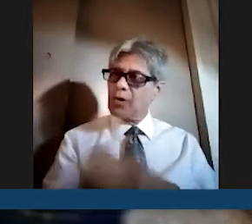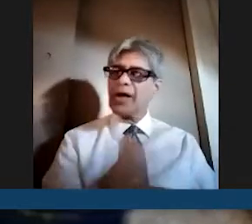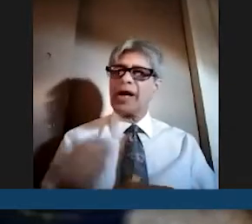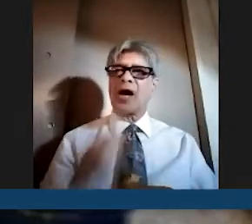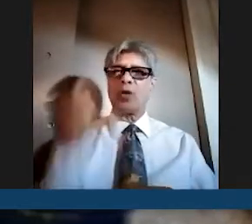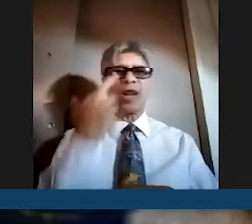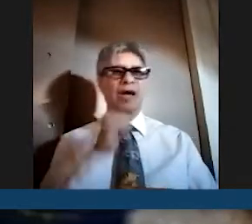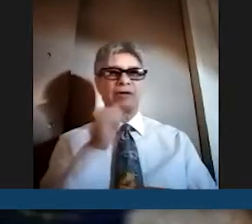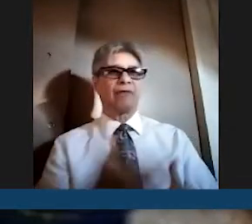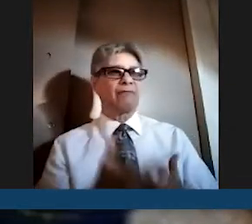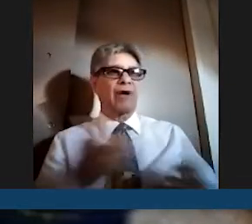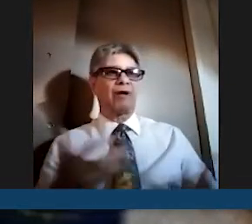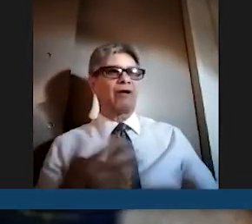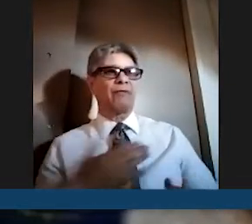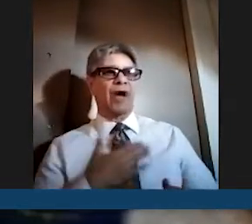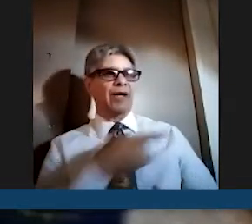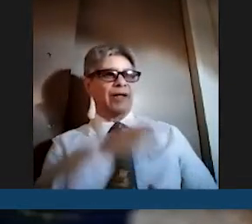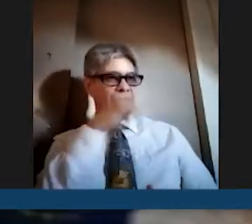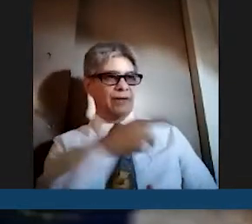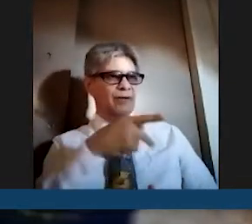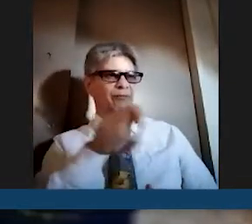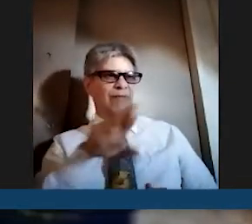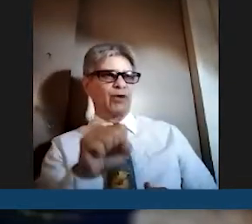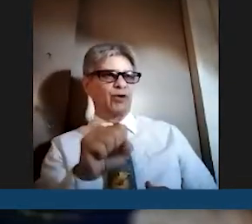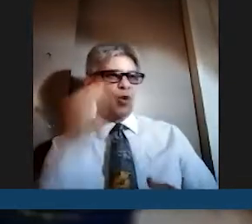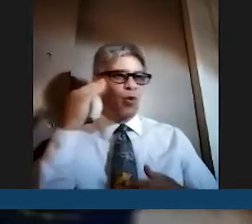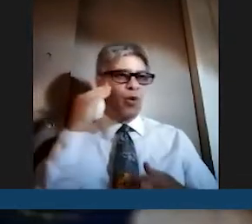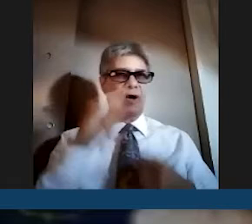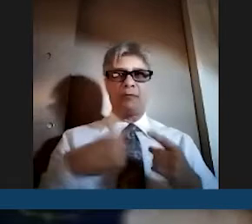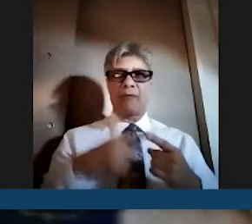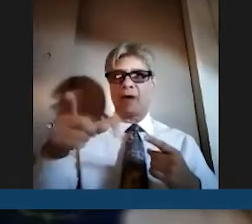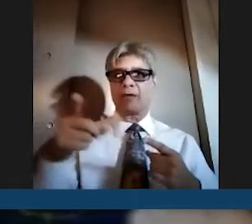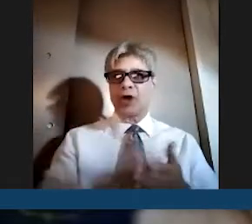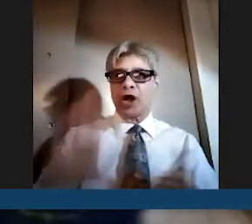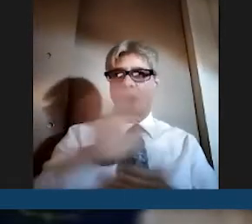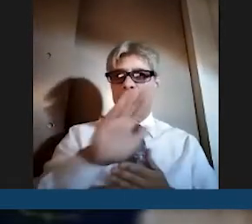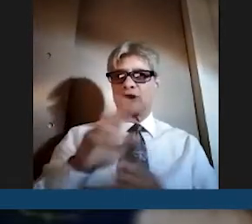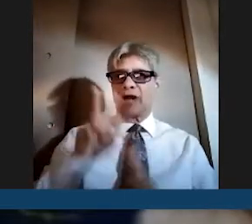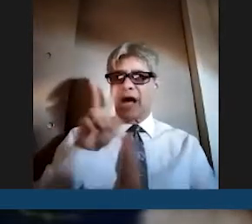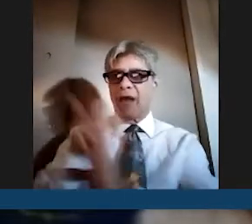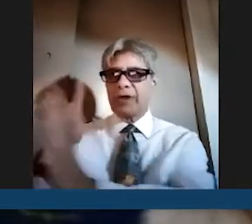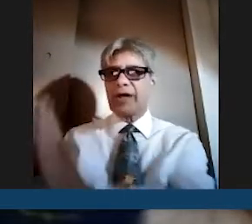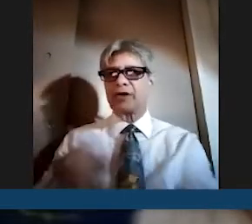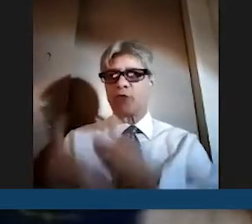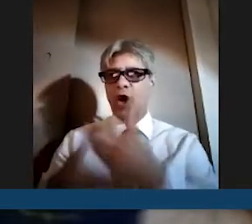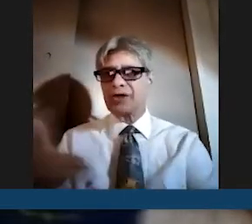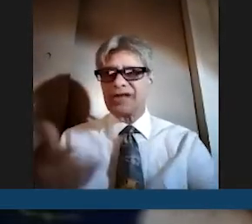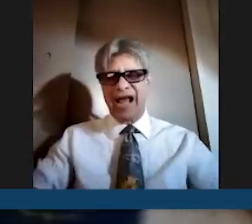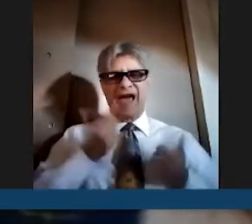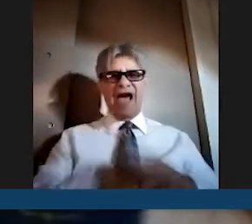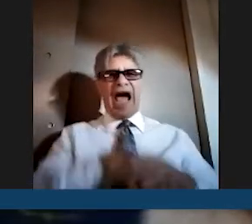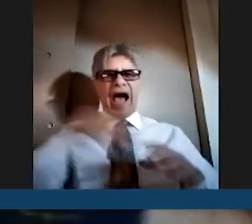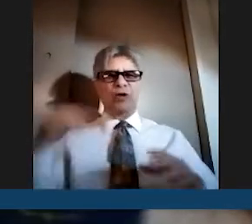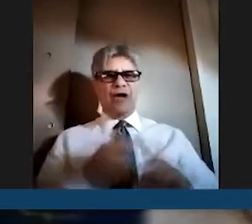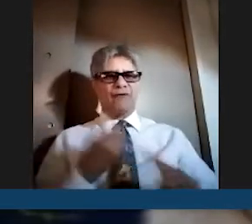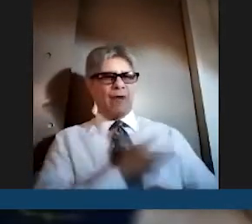my peers were very aware of, even the college application process, life outside of our neighborhood.